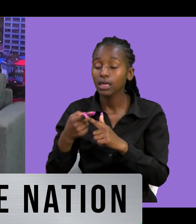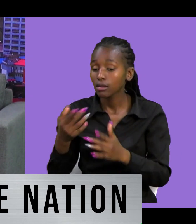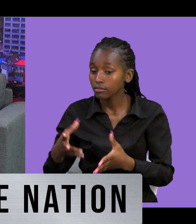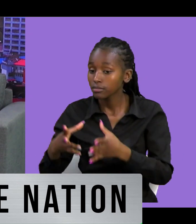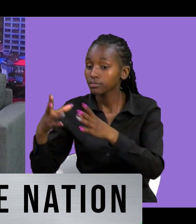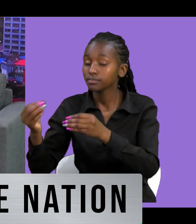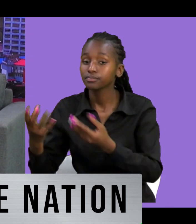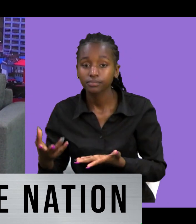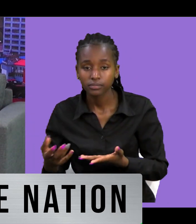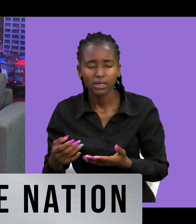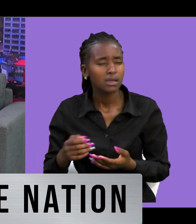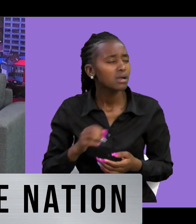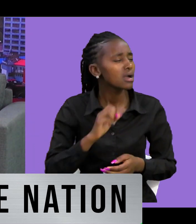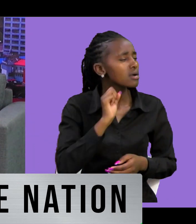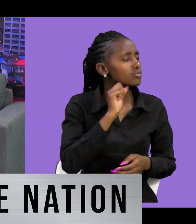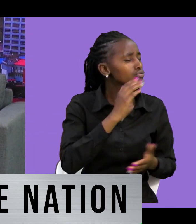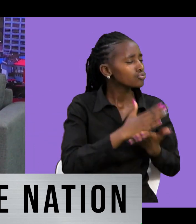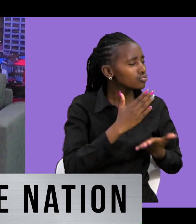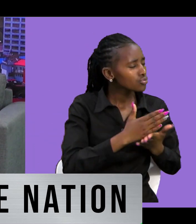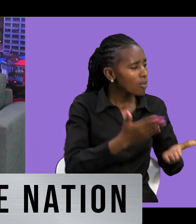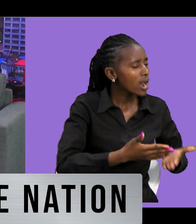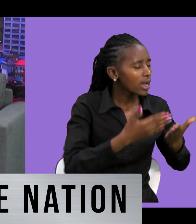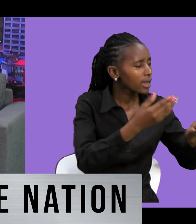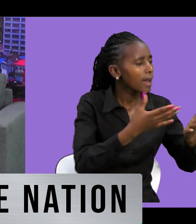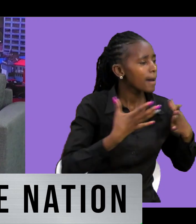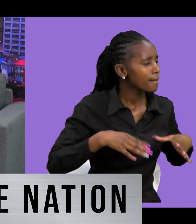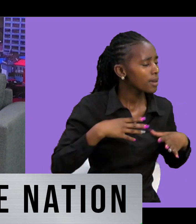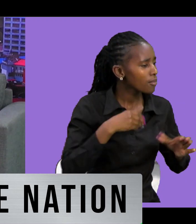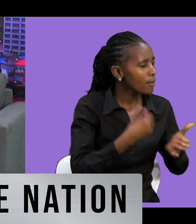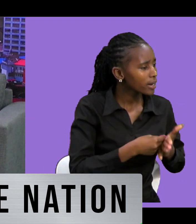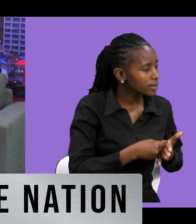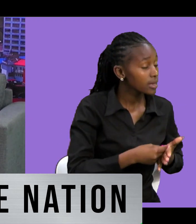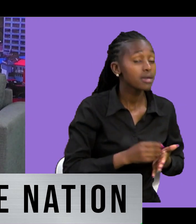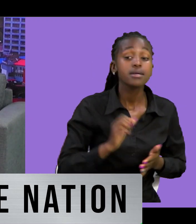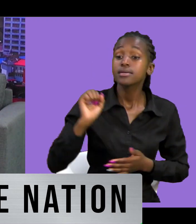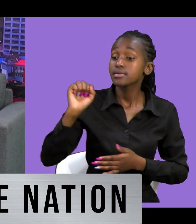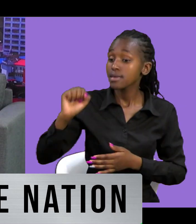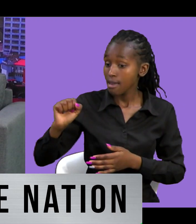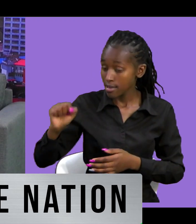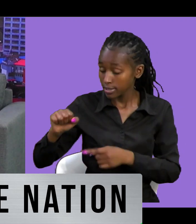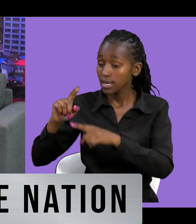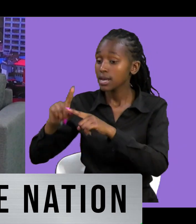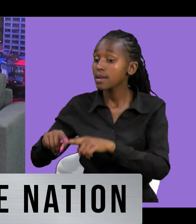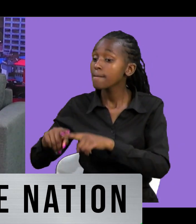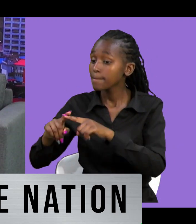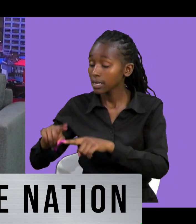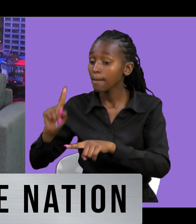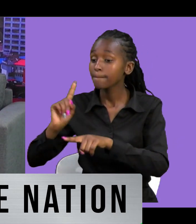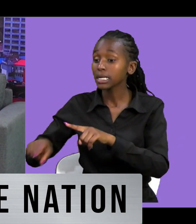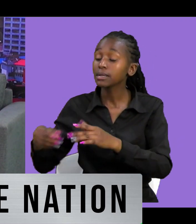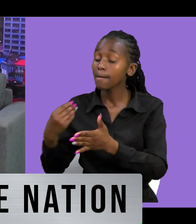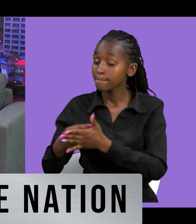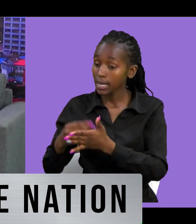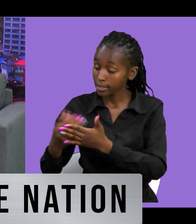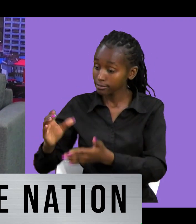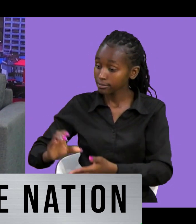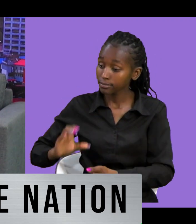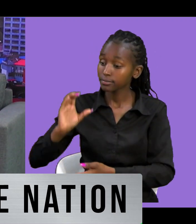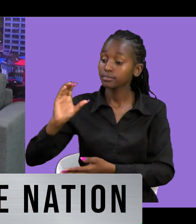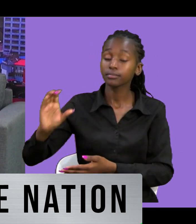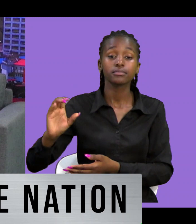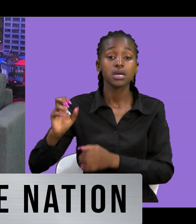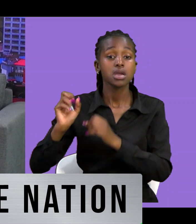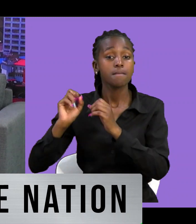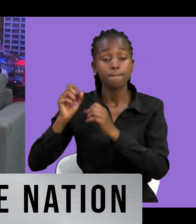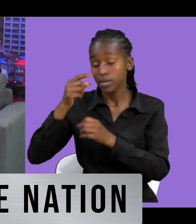Okay, do they that give one it depends. But cash is always there. Because at the end of the day, there are some people, here it's something that